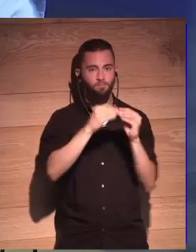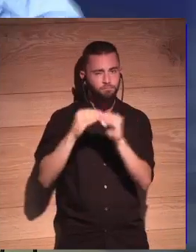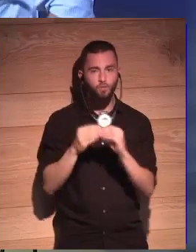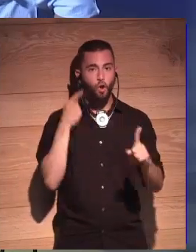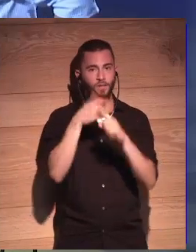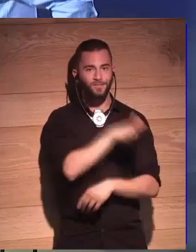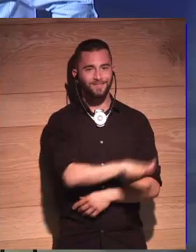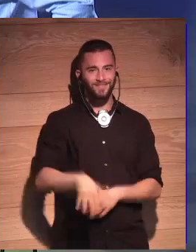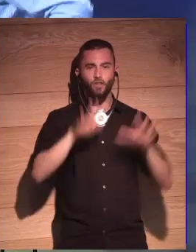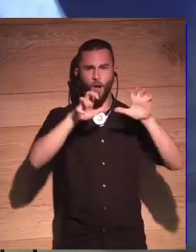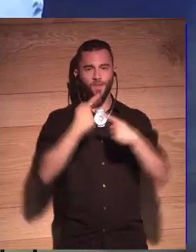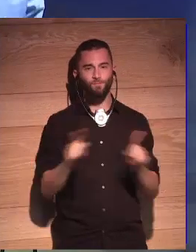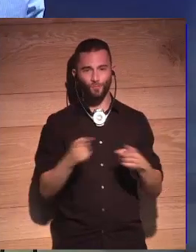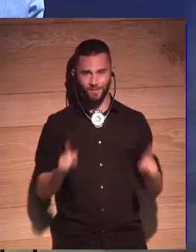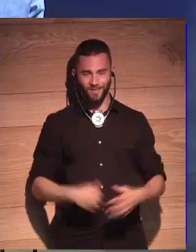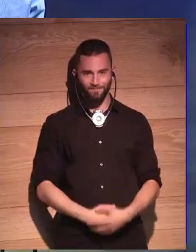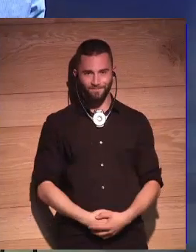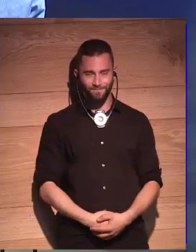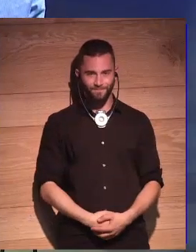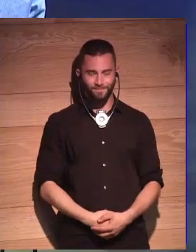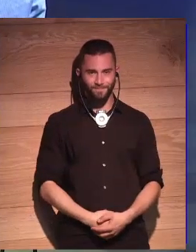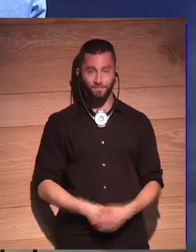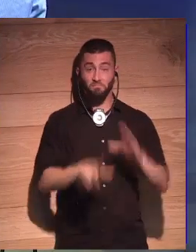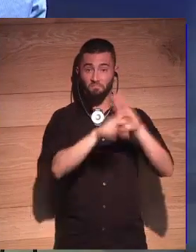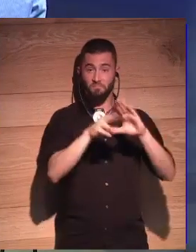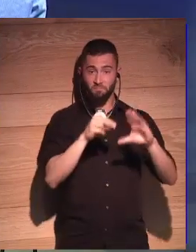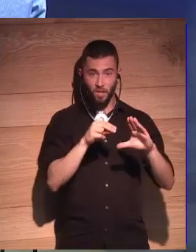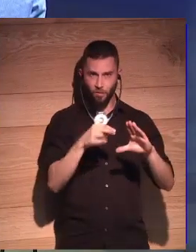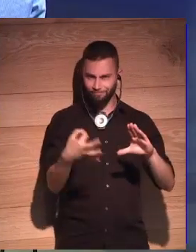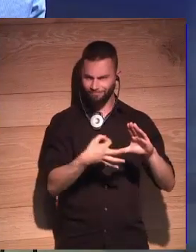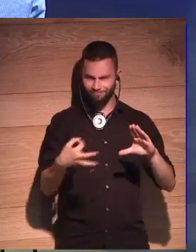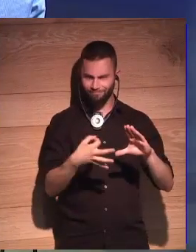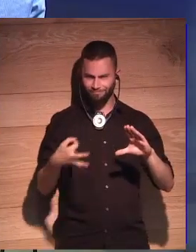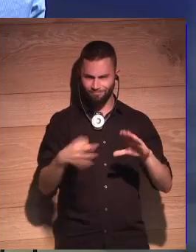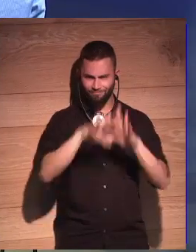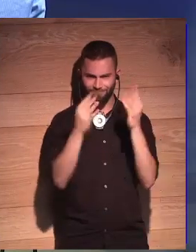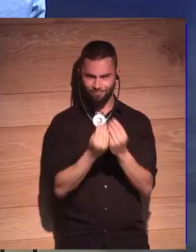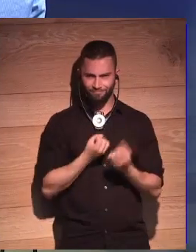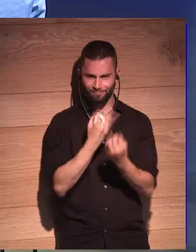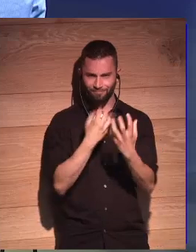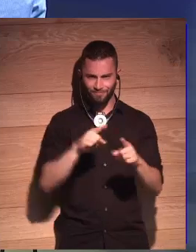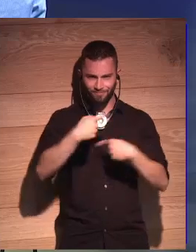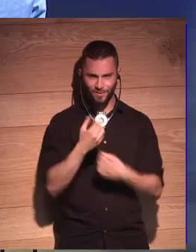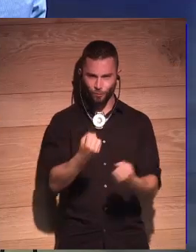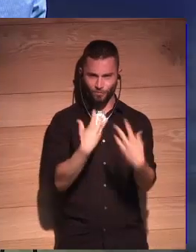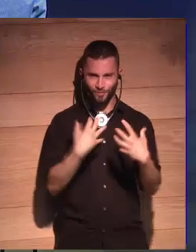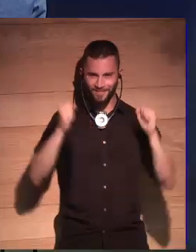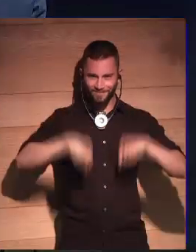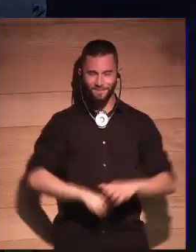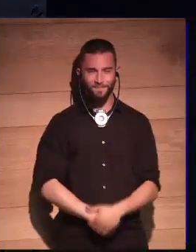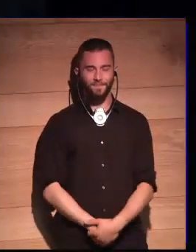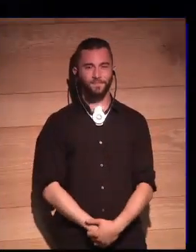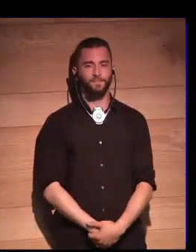have a wonderful project to teach children music, and we have a wonderful video that summarizes their